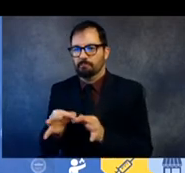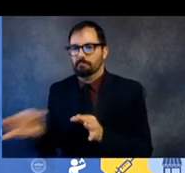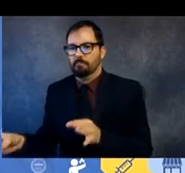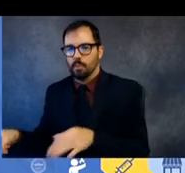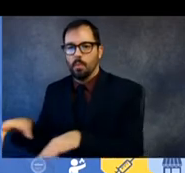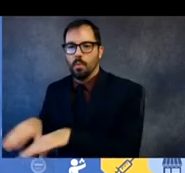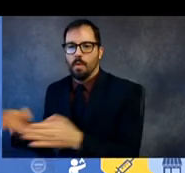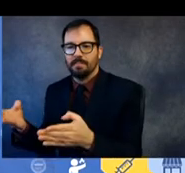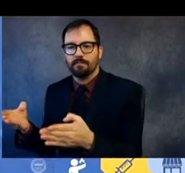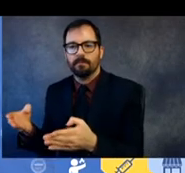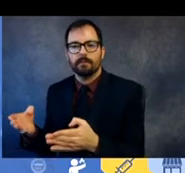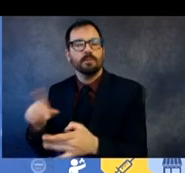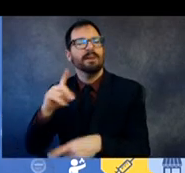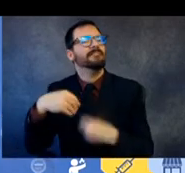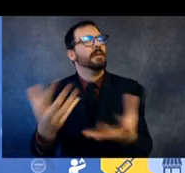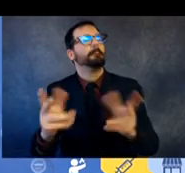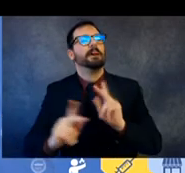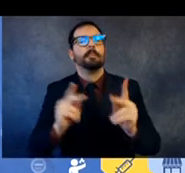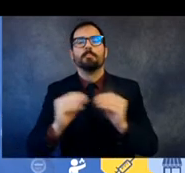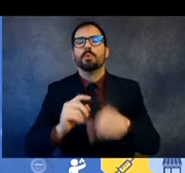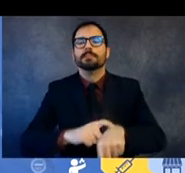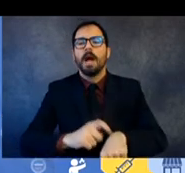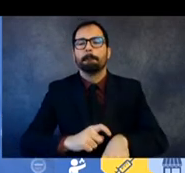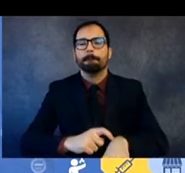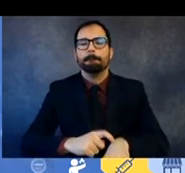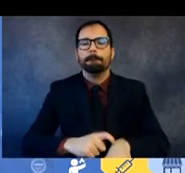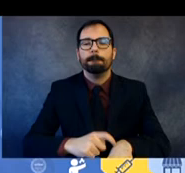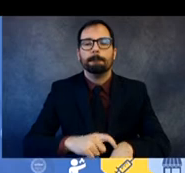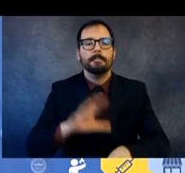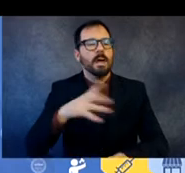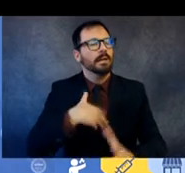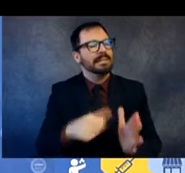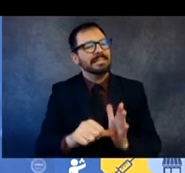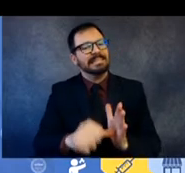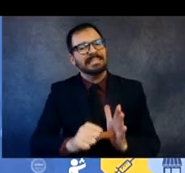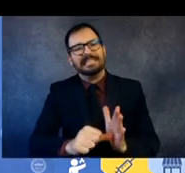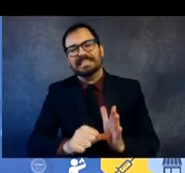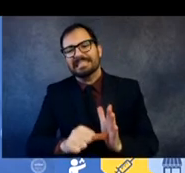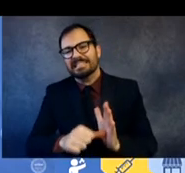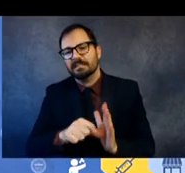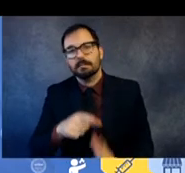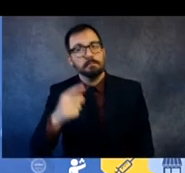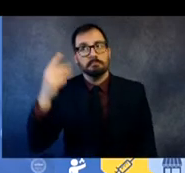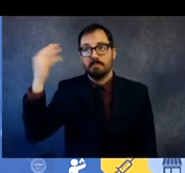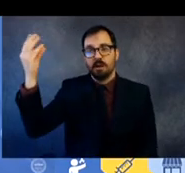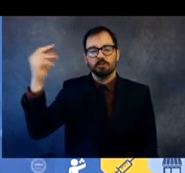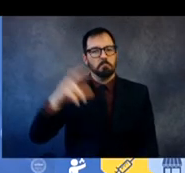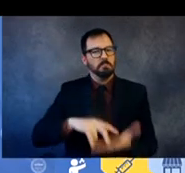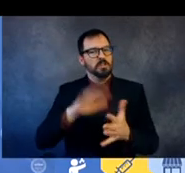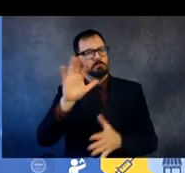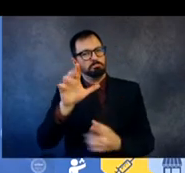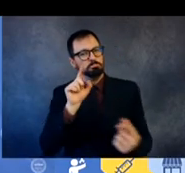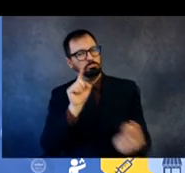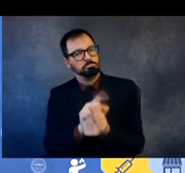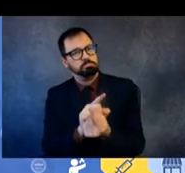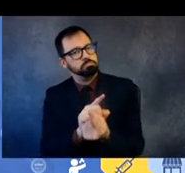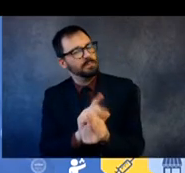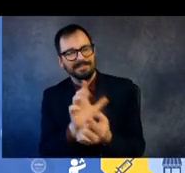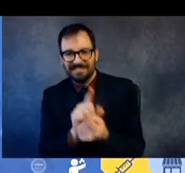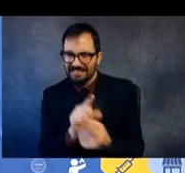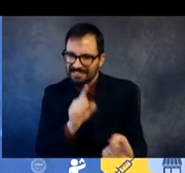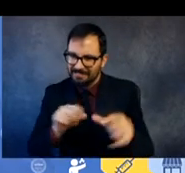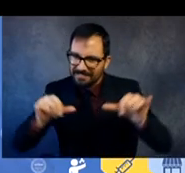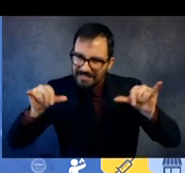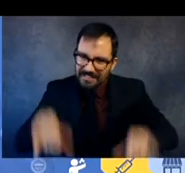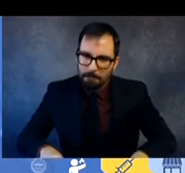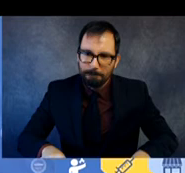giving more time for folks. But I can't stress enough, just because you're outside doesn't mean that social distancing isn't still part of it. You can only have 6 people per table.